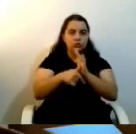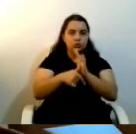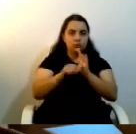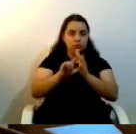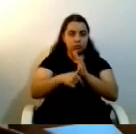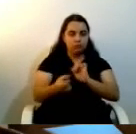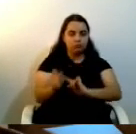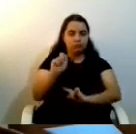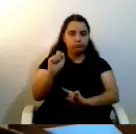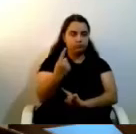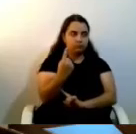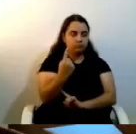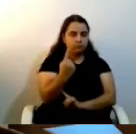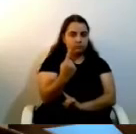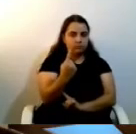In your pilot projects,